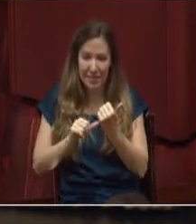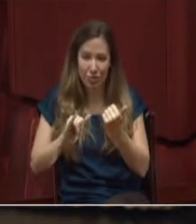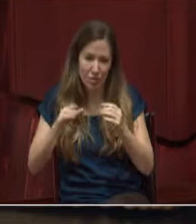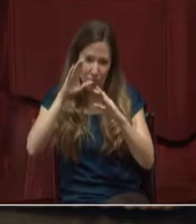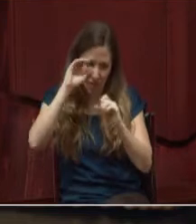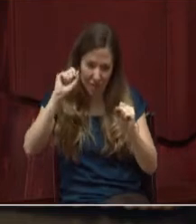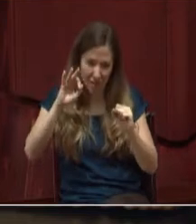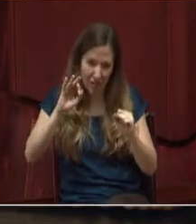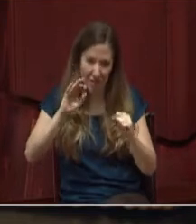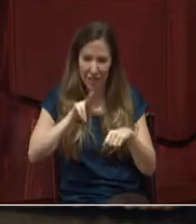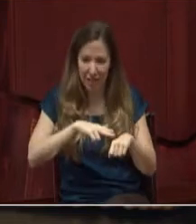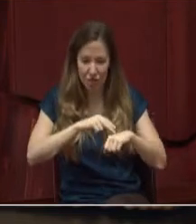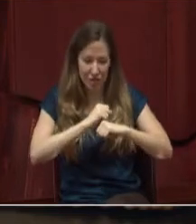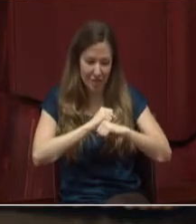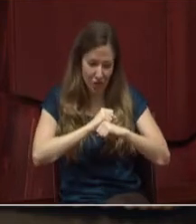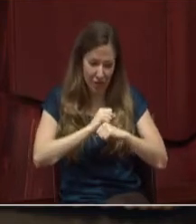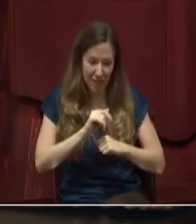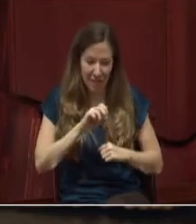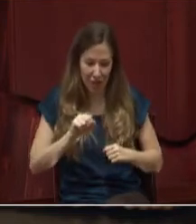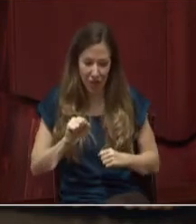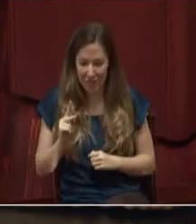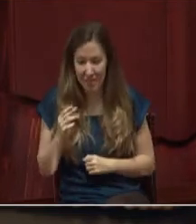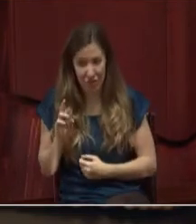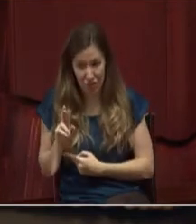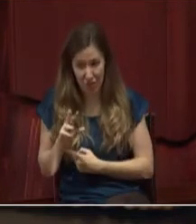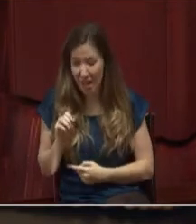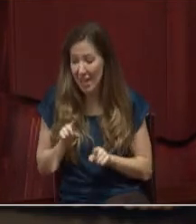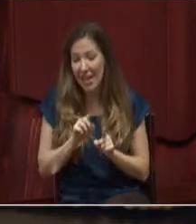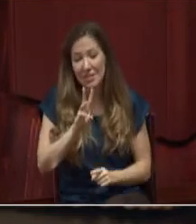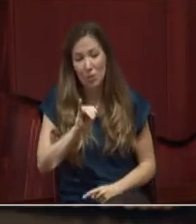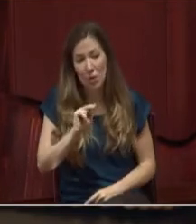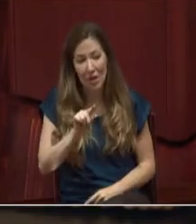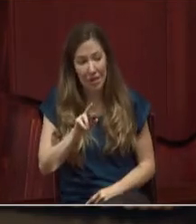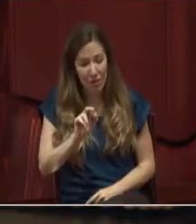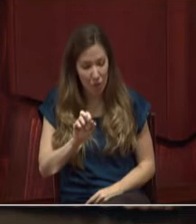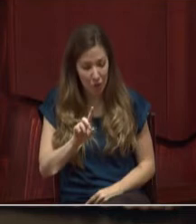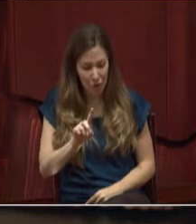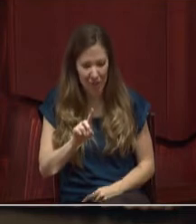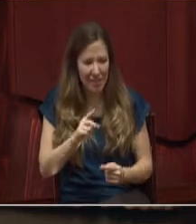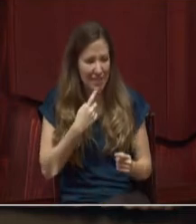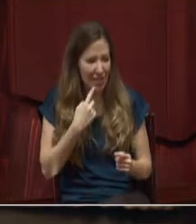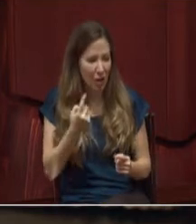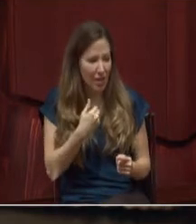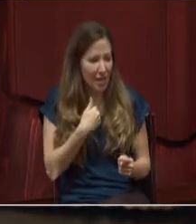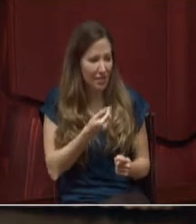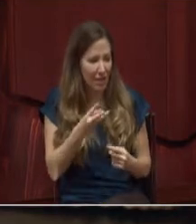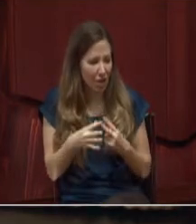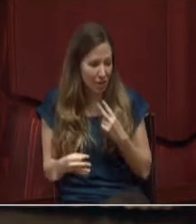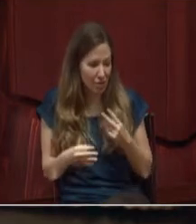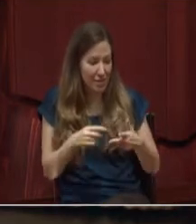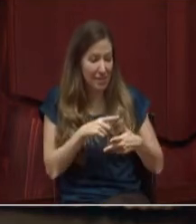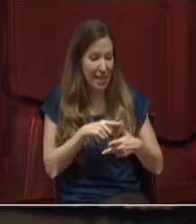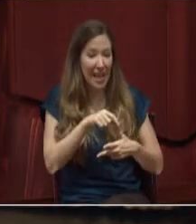security affairs, Henry Kissinger, and as Win Lord said, there were always several options, the two unacceptable ones and the one that, no, but the